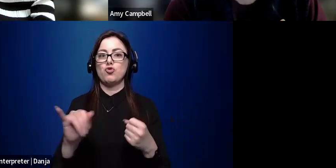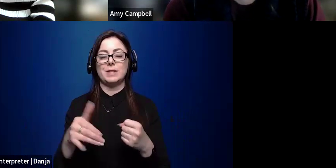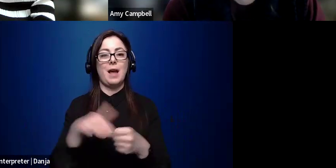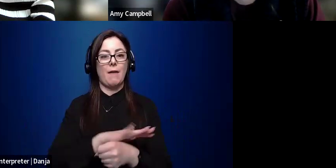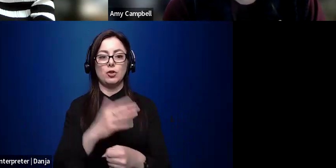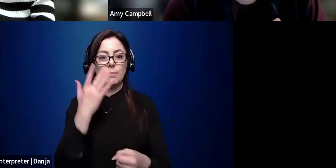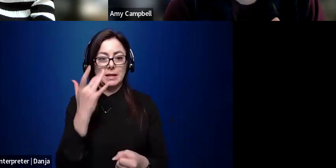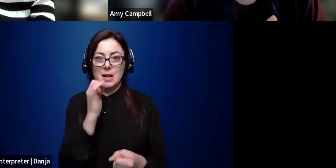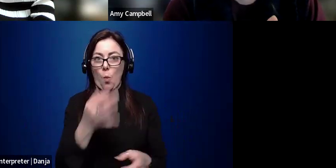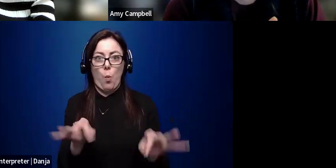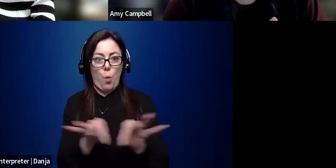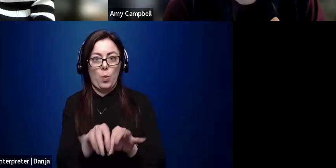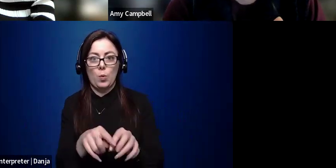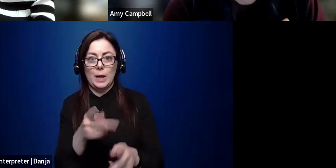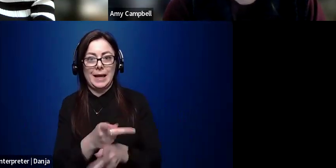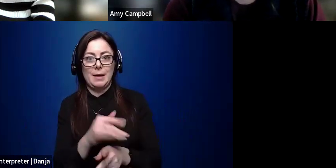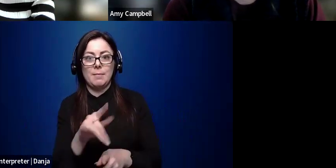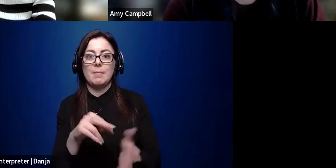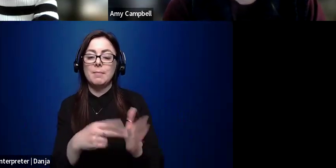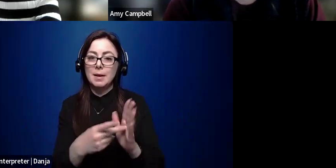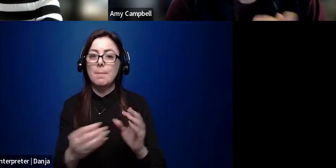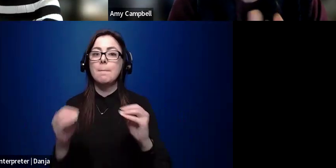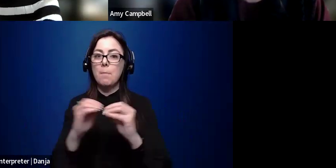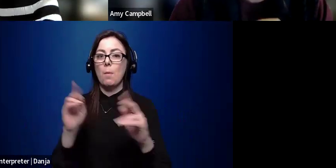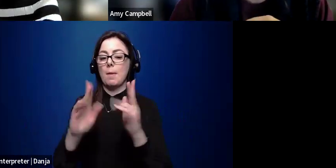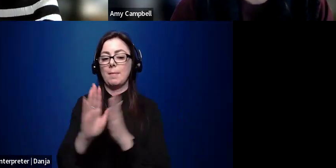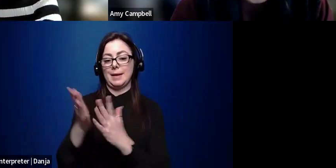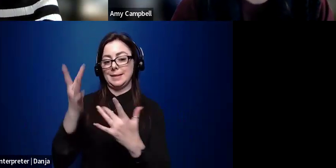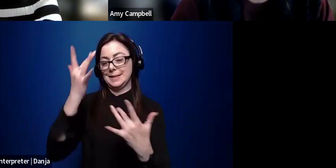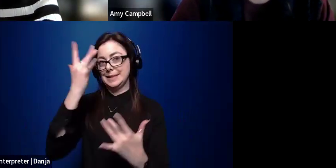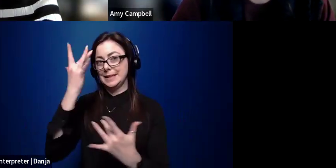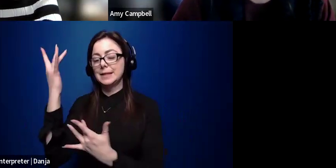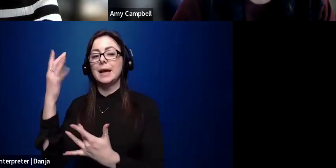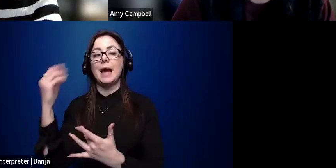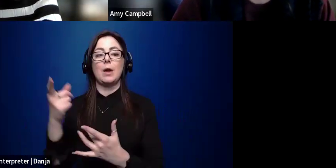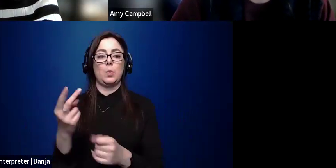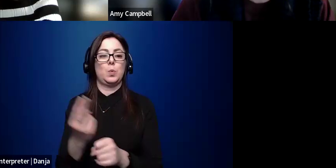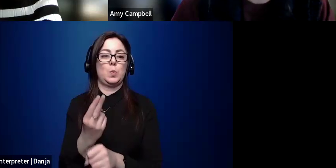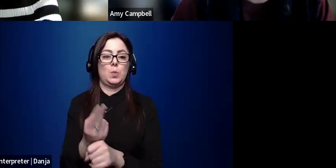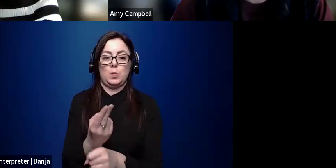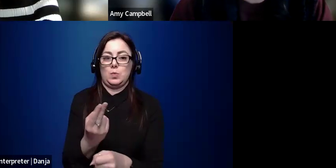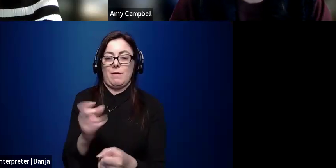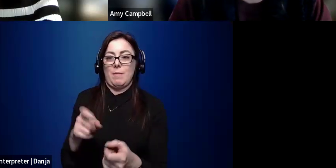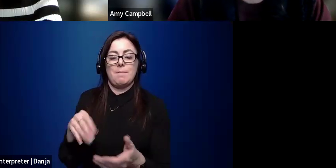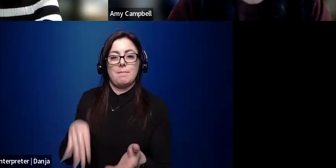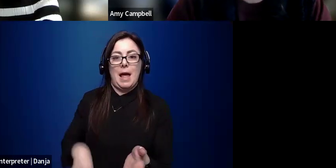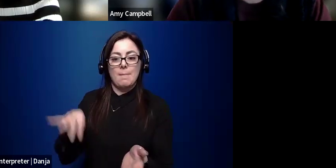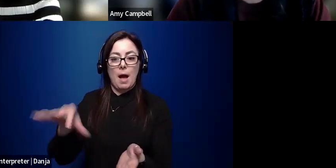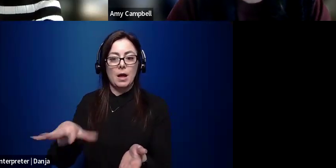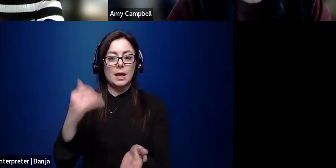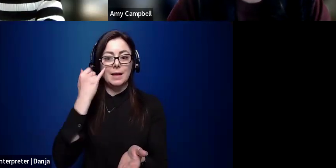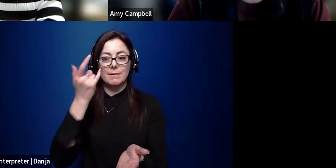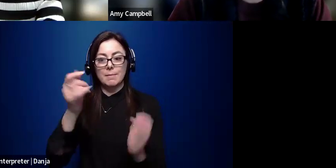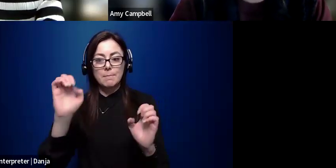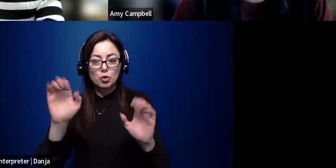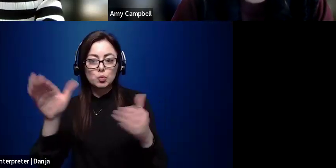get sicker and then they use the higher cost services when you're, like